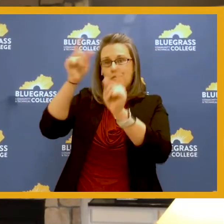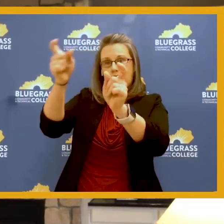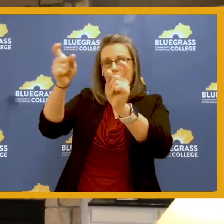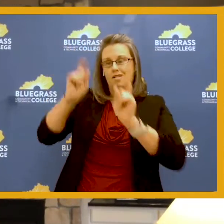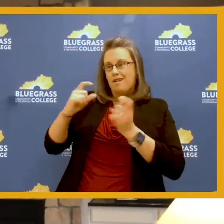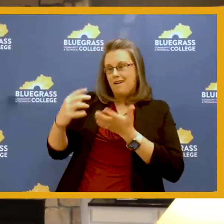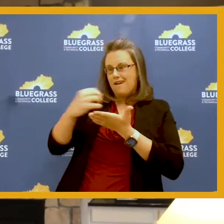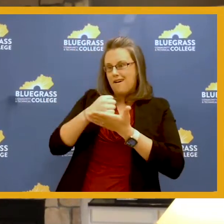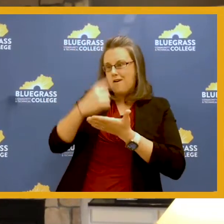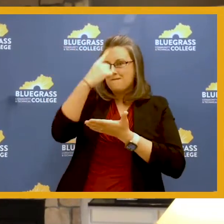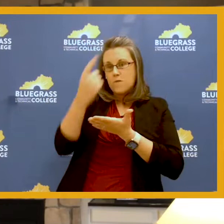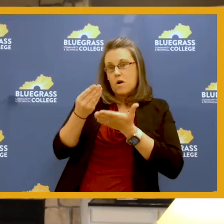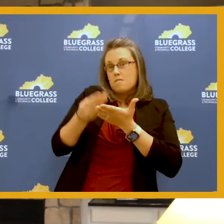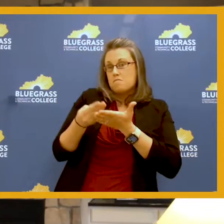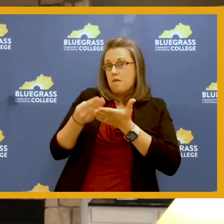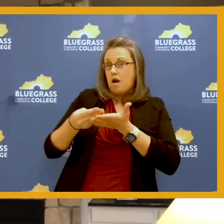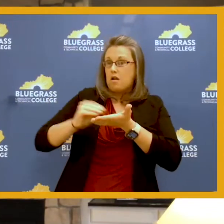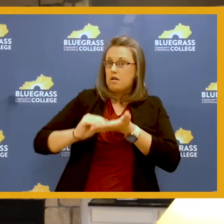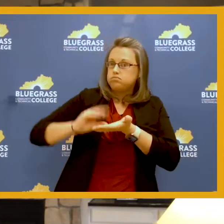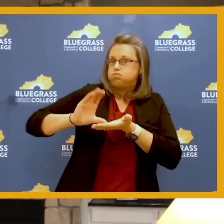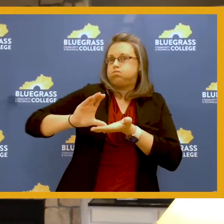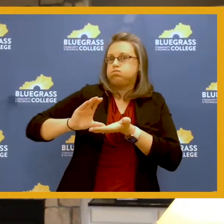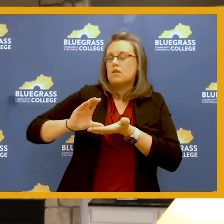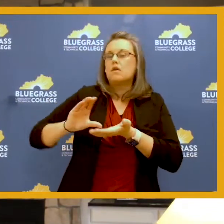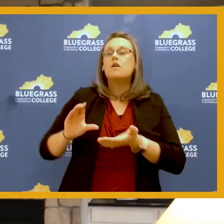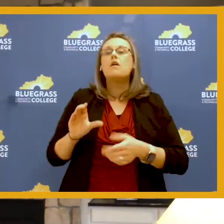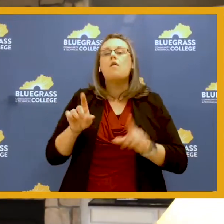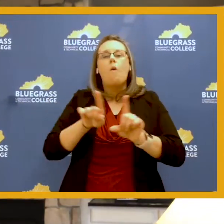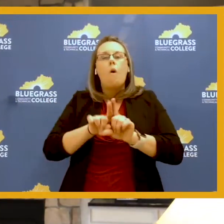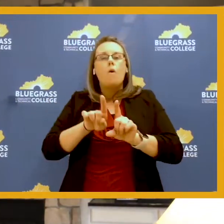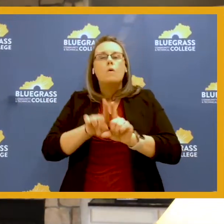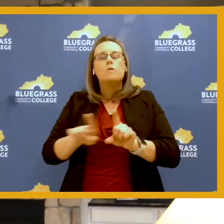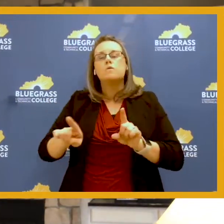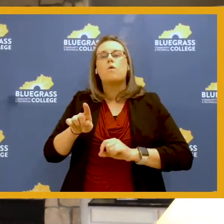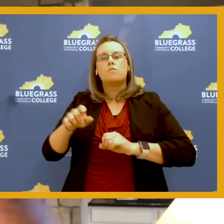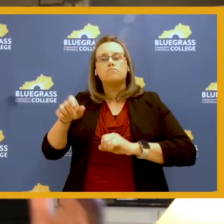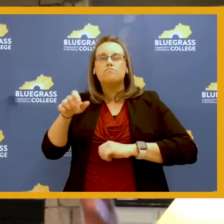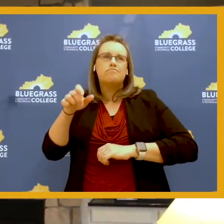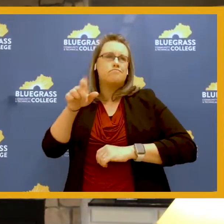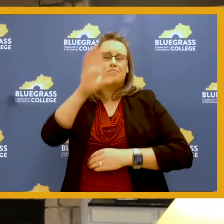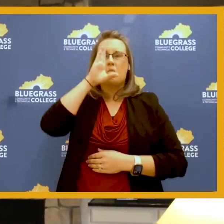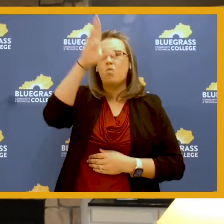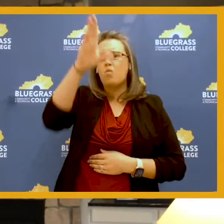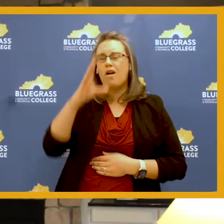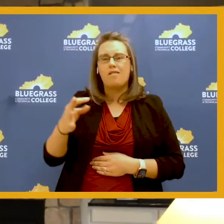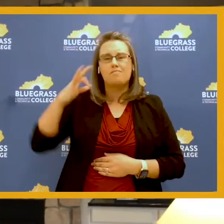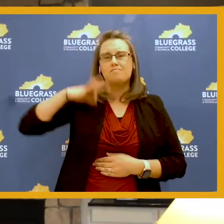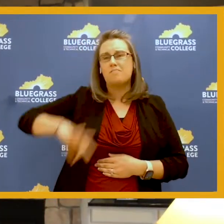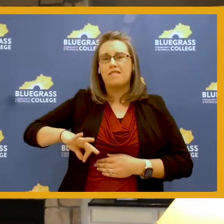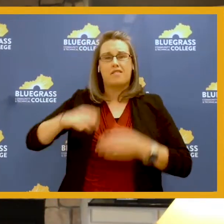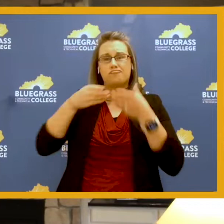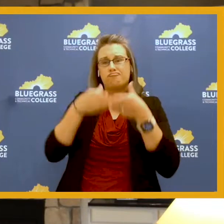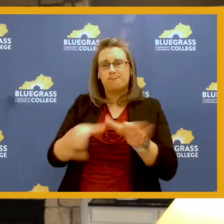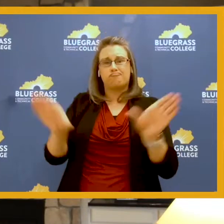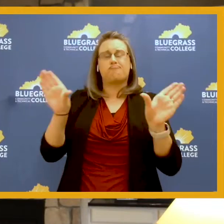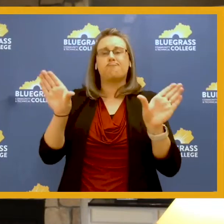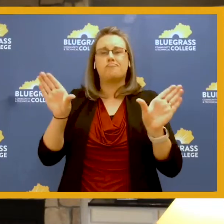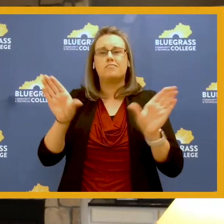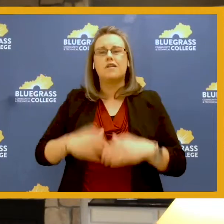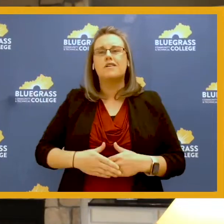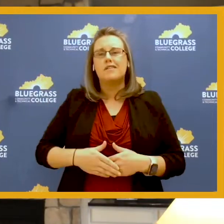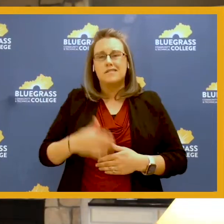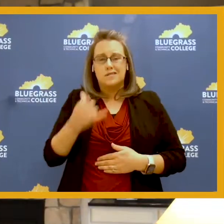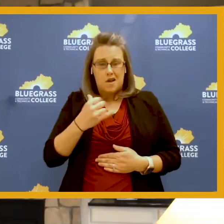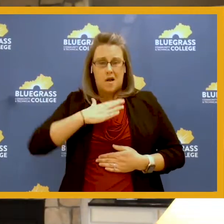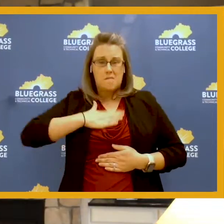me the opportunity to have economic prosperity, but it gave me an opportunity to have prosperity overall. So as a